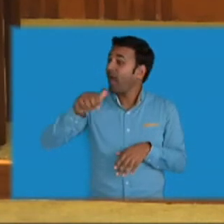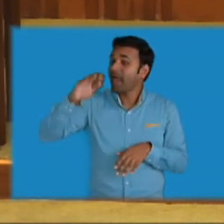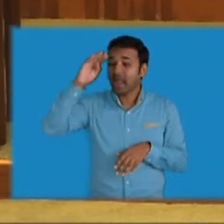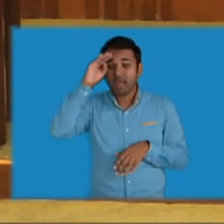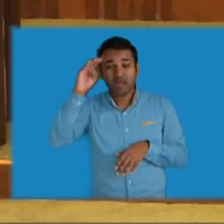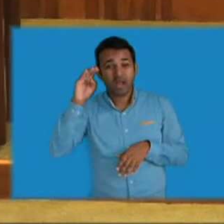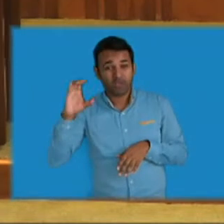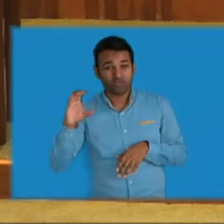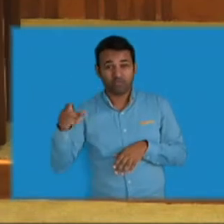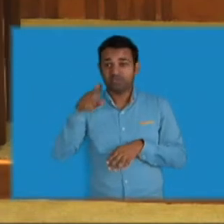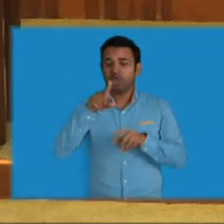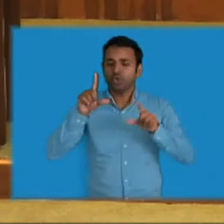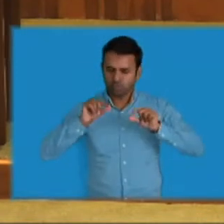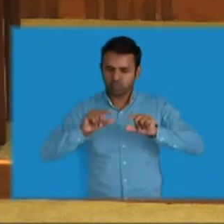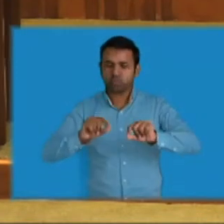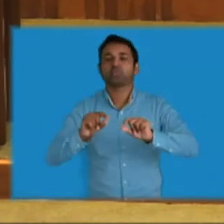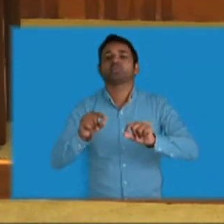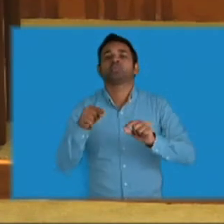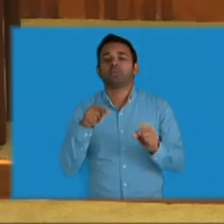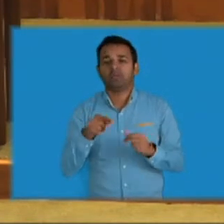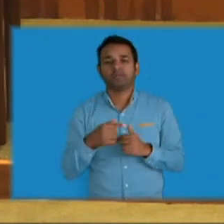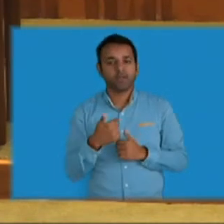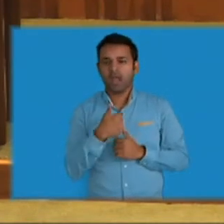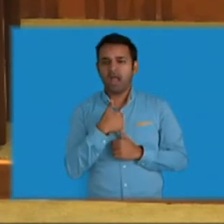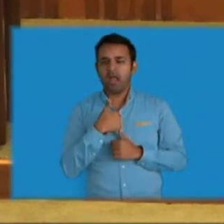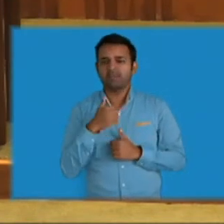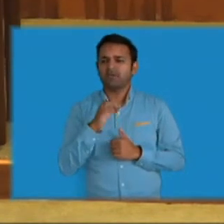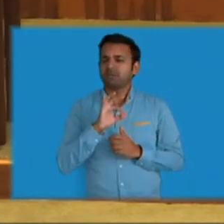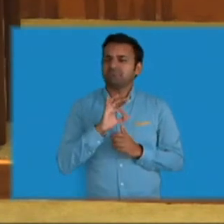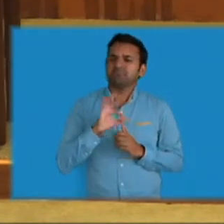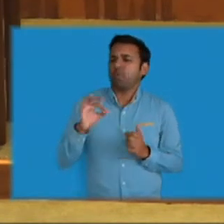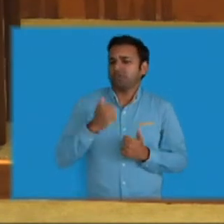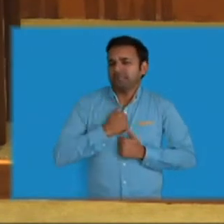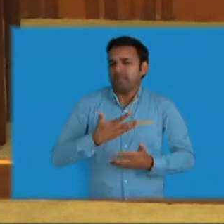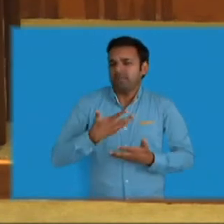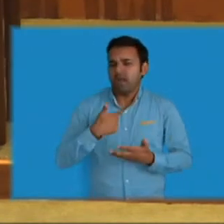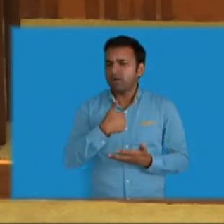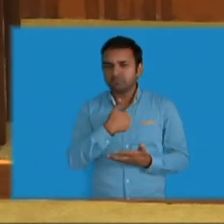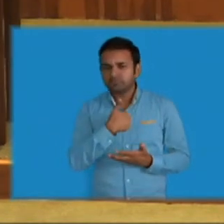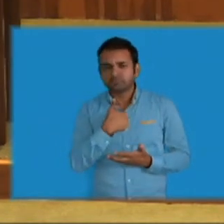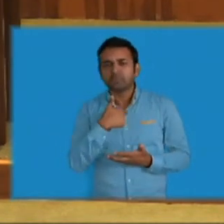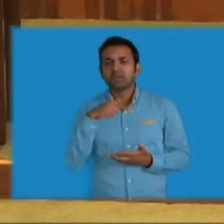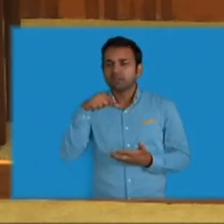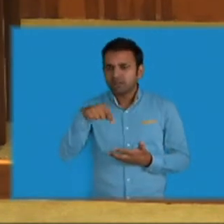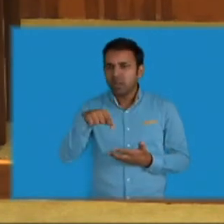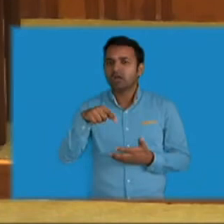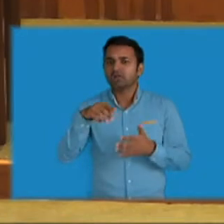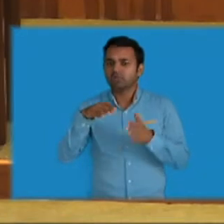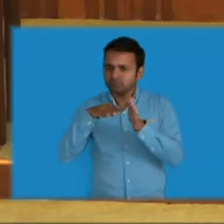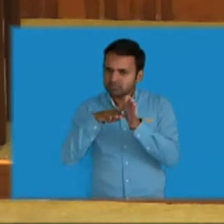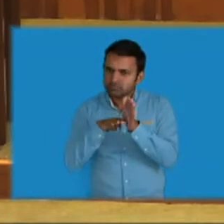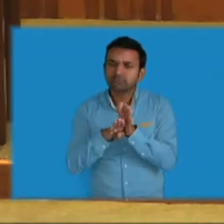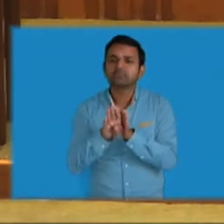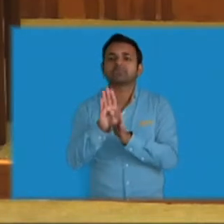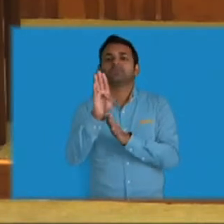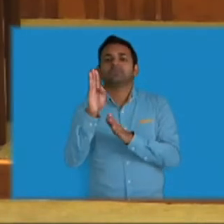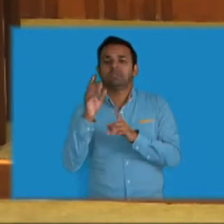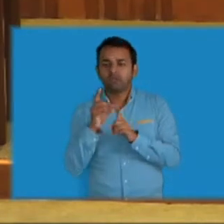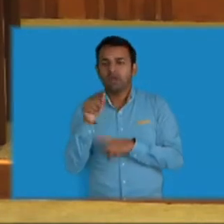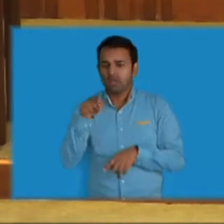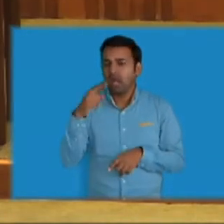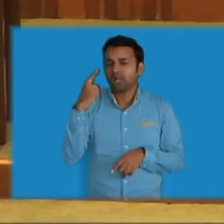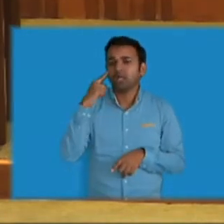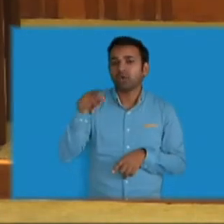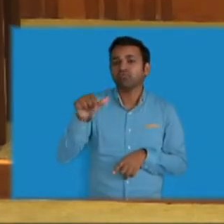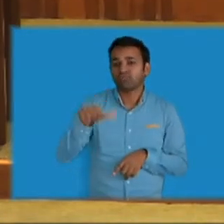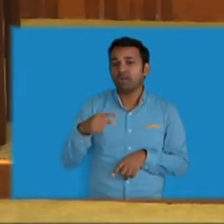that we have to scale that up. And I think the minister quite rightly pointed out his own strategies in terms of